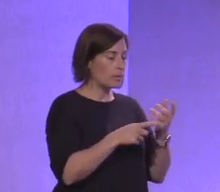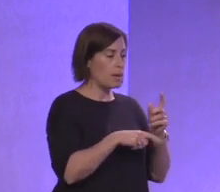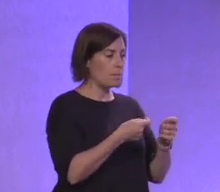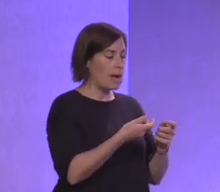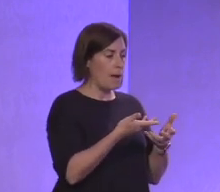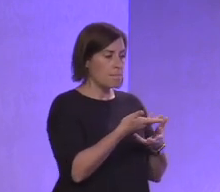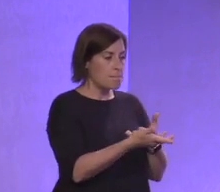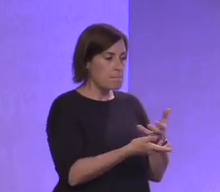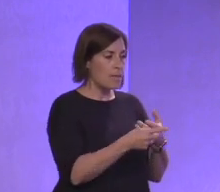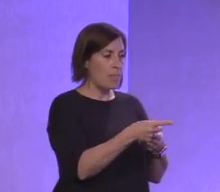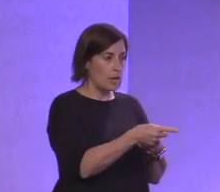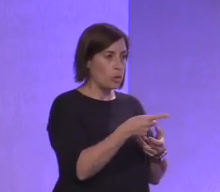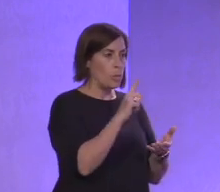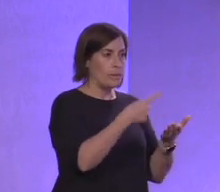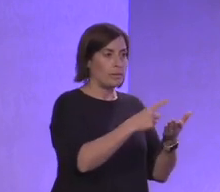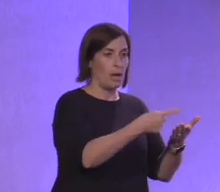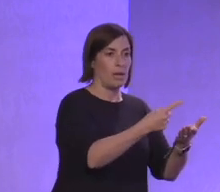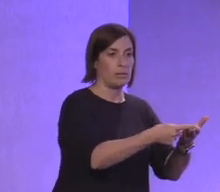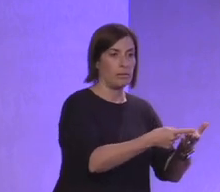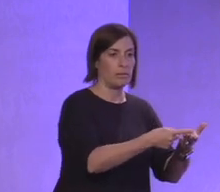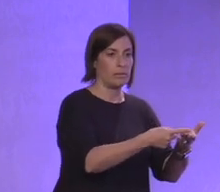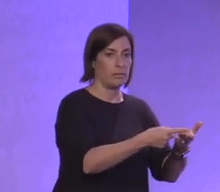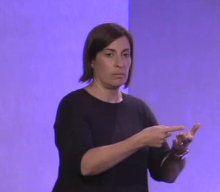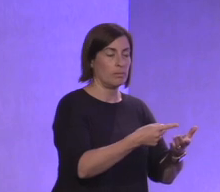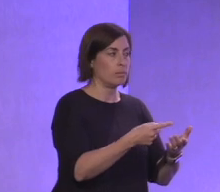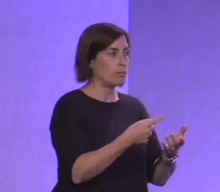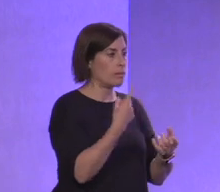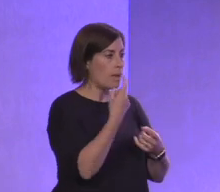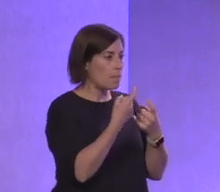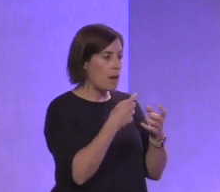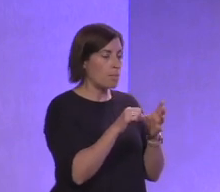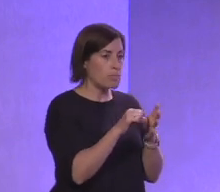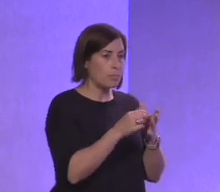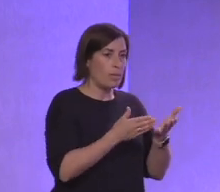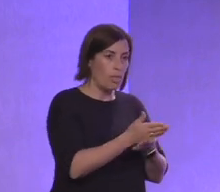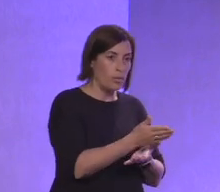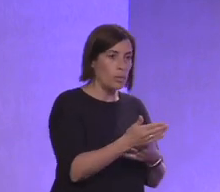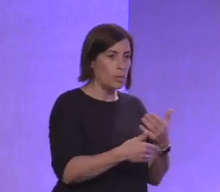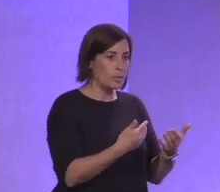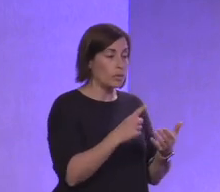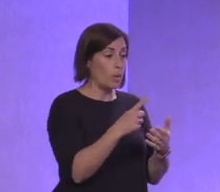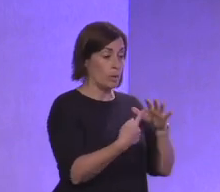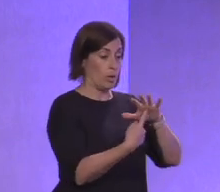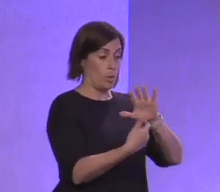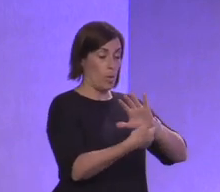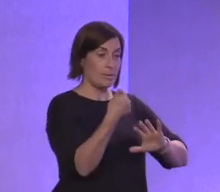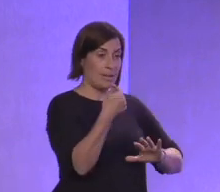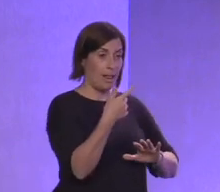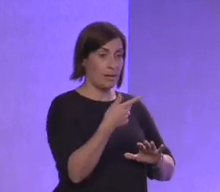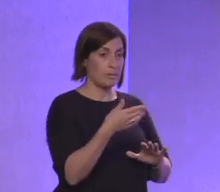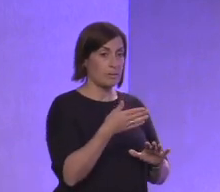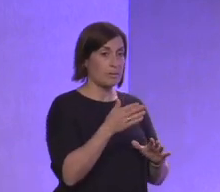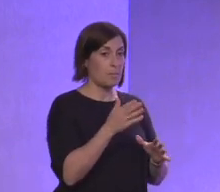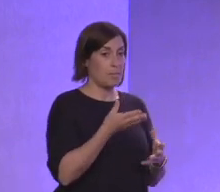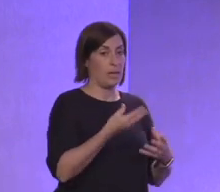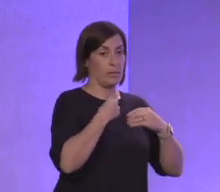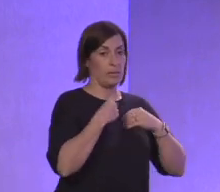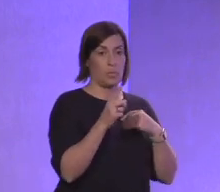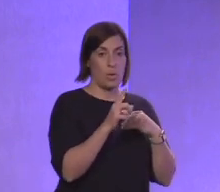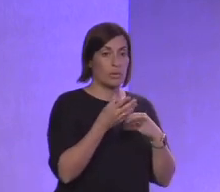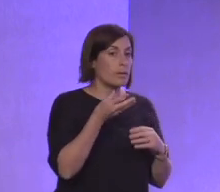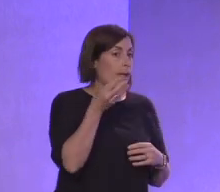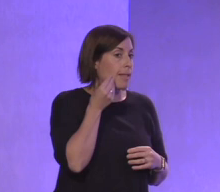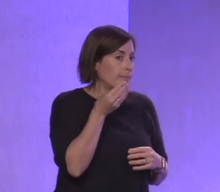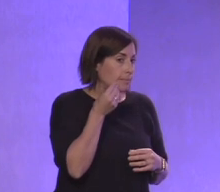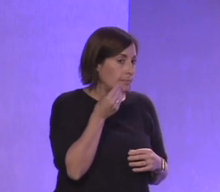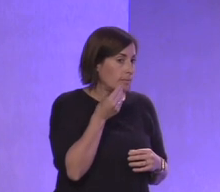it. And in order to do this really effectively, there are three kind of core skills to master. The first one is all about listening. You